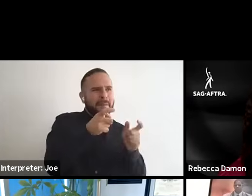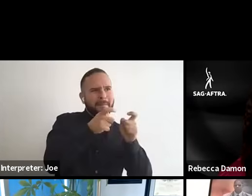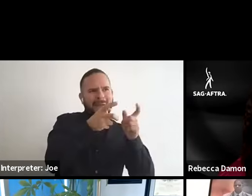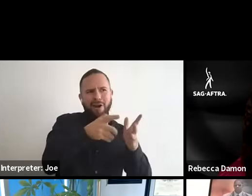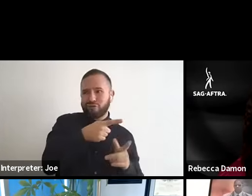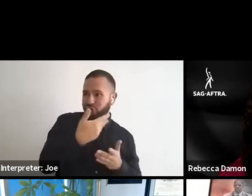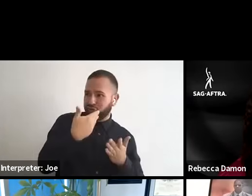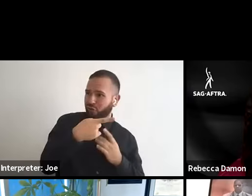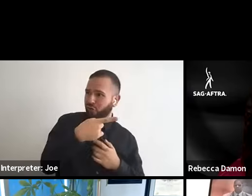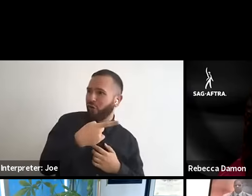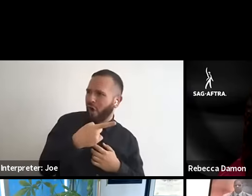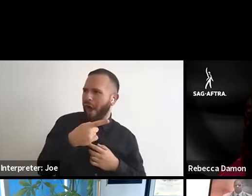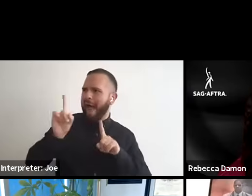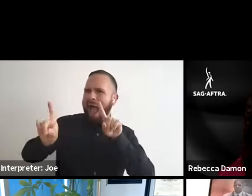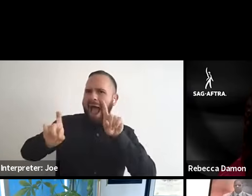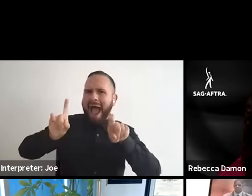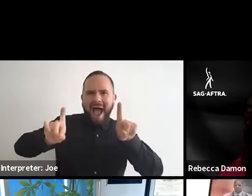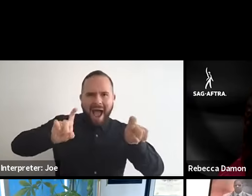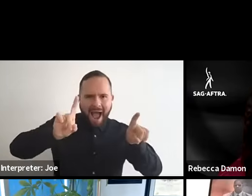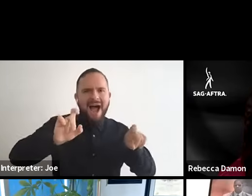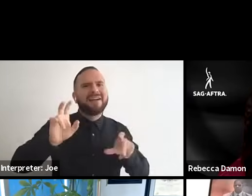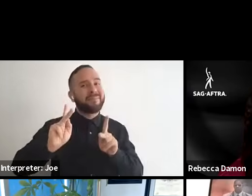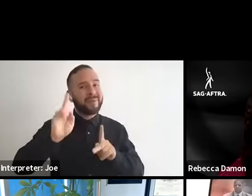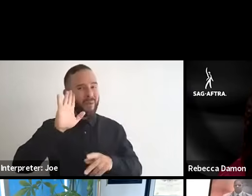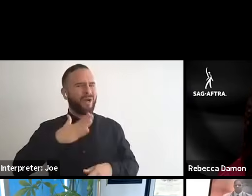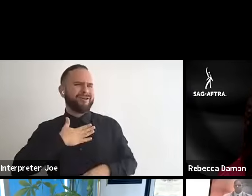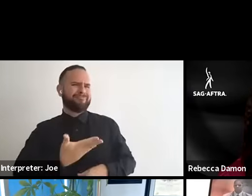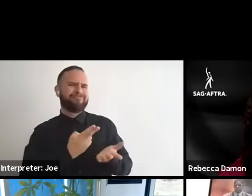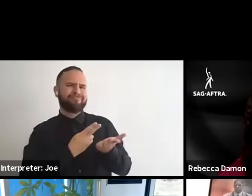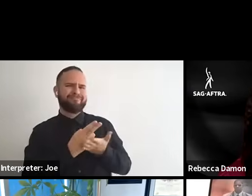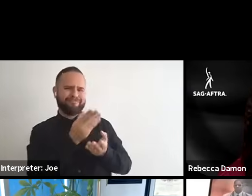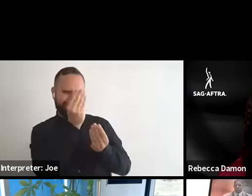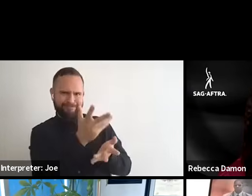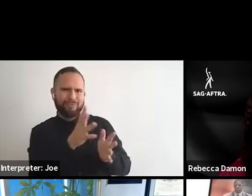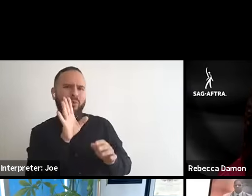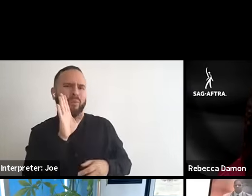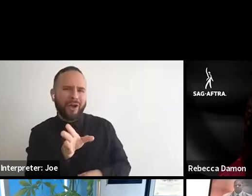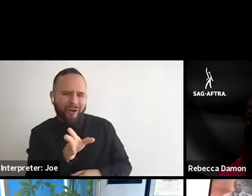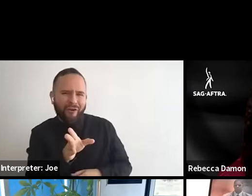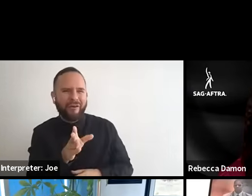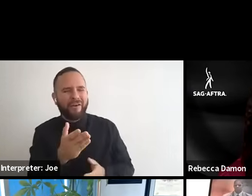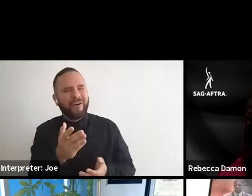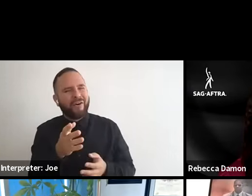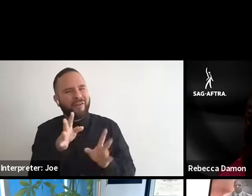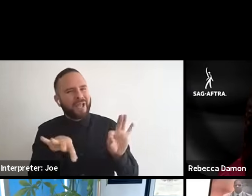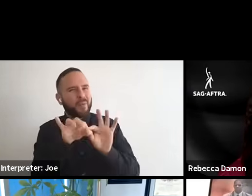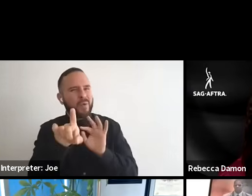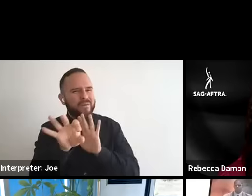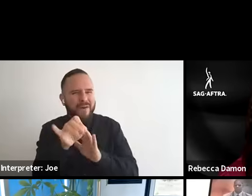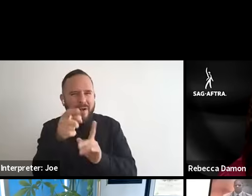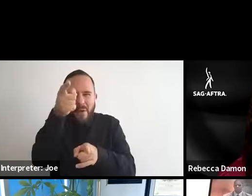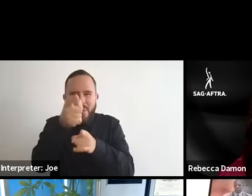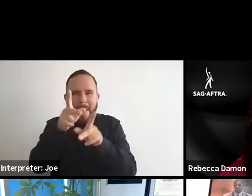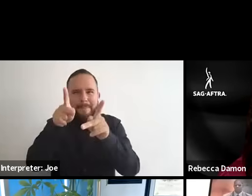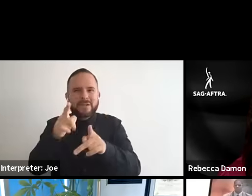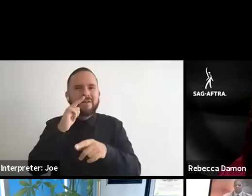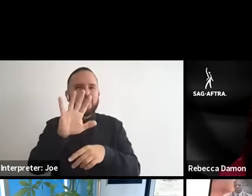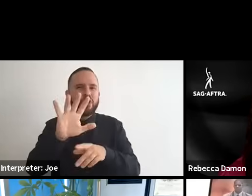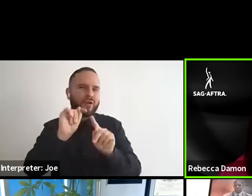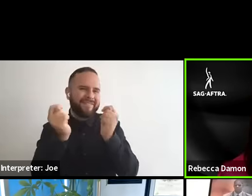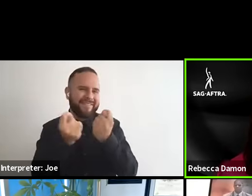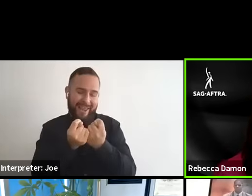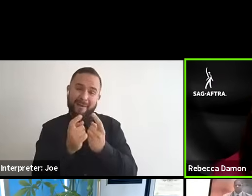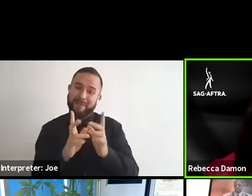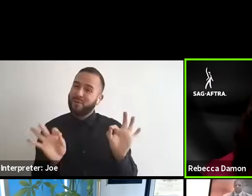So, take a lot of time and really finding the right person for your team. It's worth it.